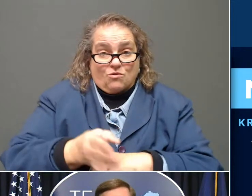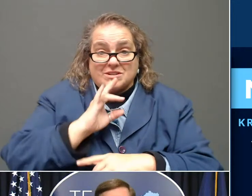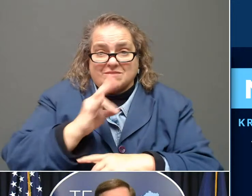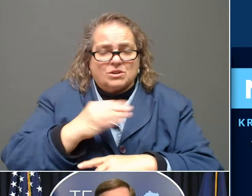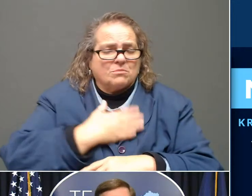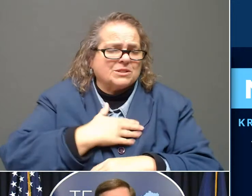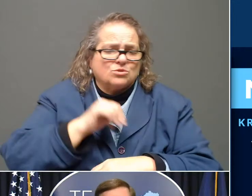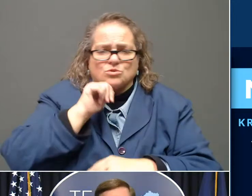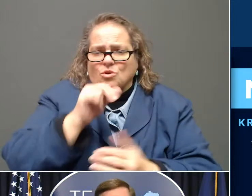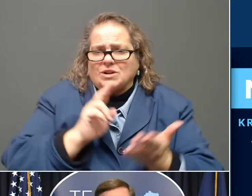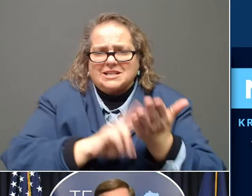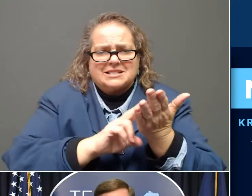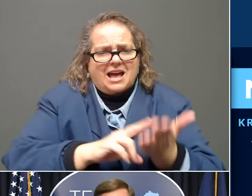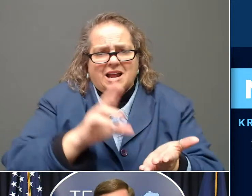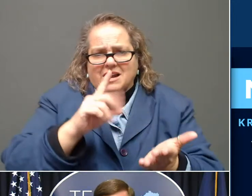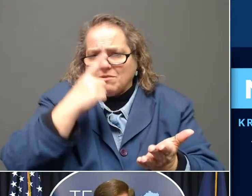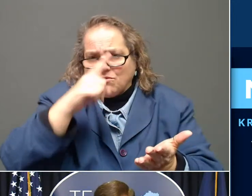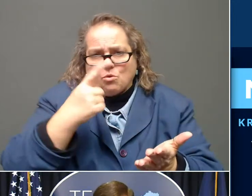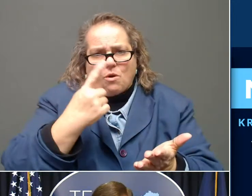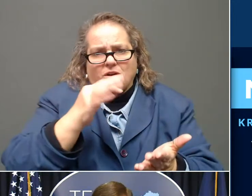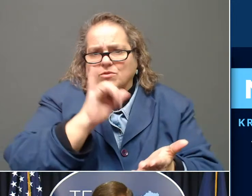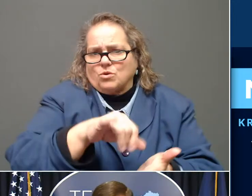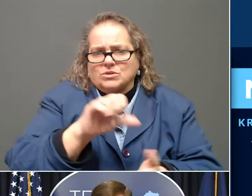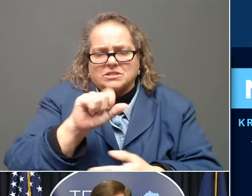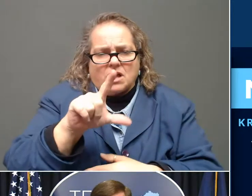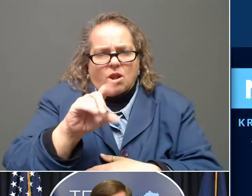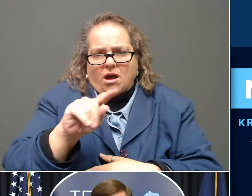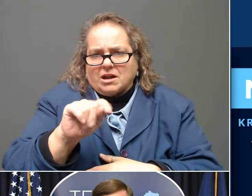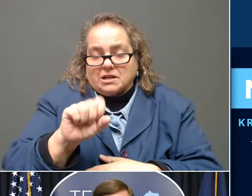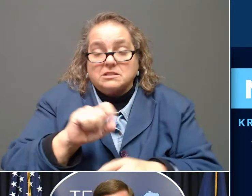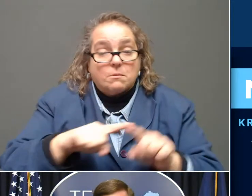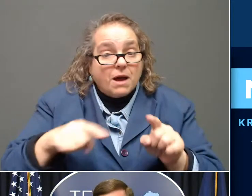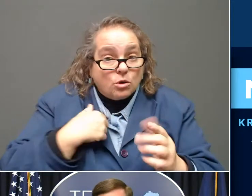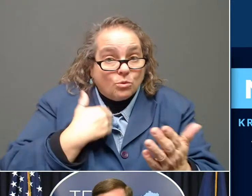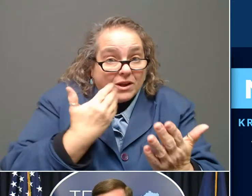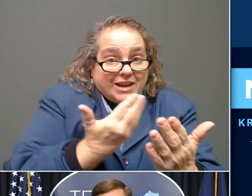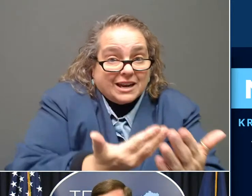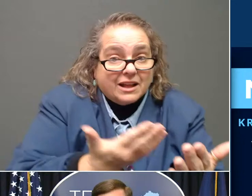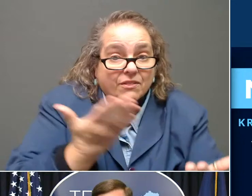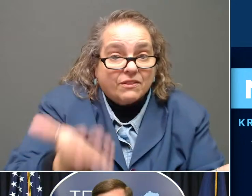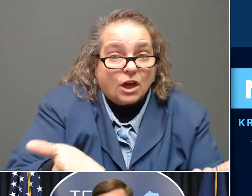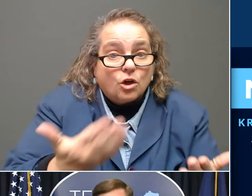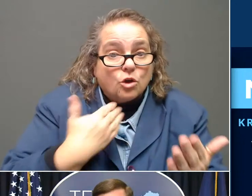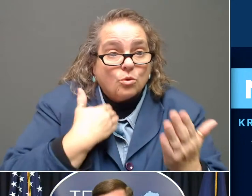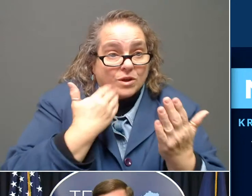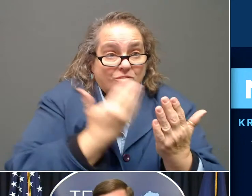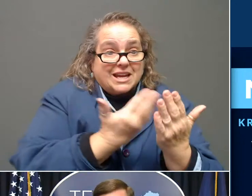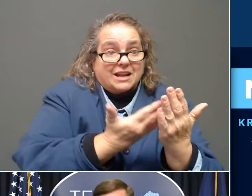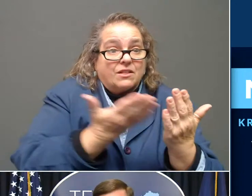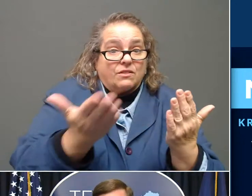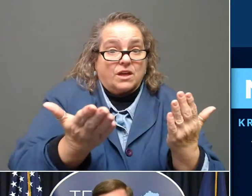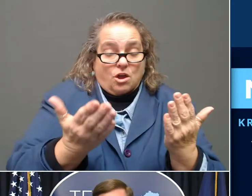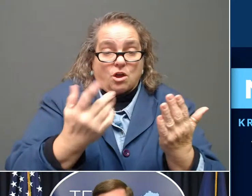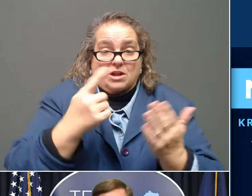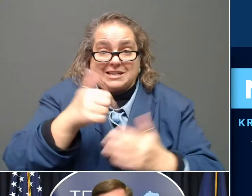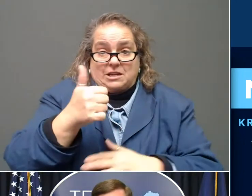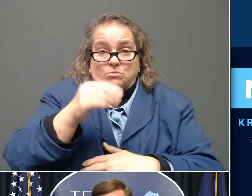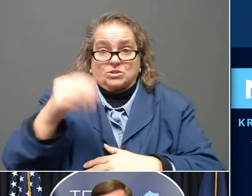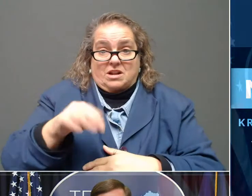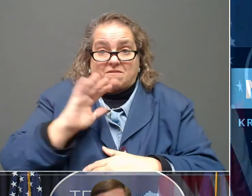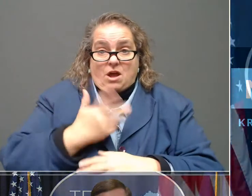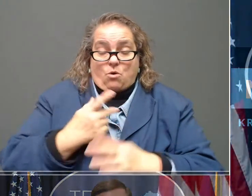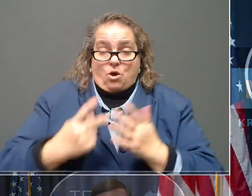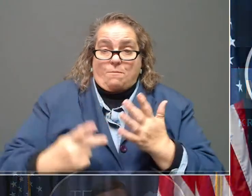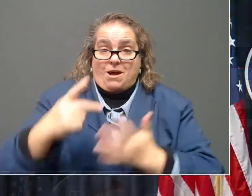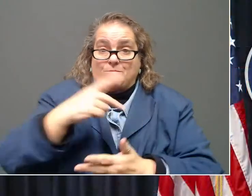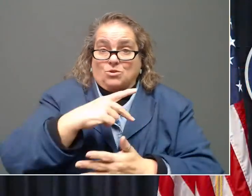we have for daycare and for childcare, that reduce class size, that should reduce risk. We will get